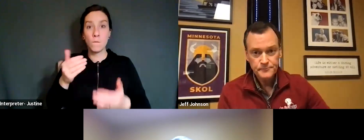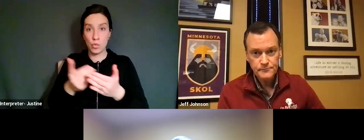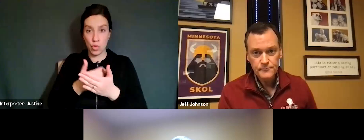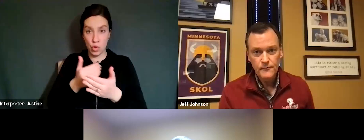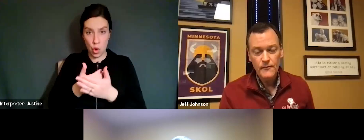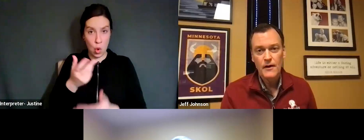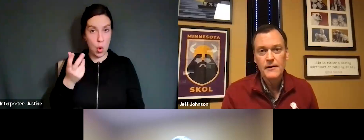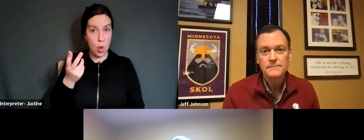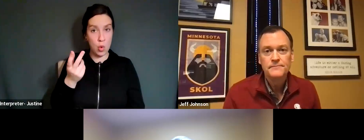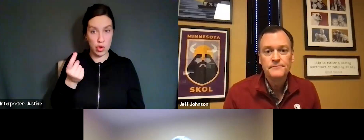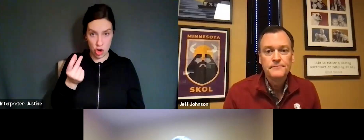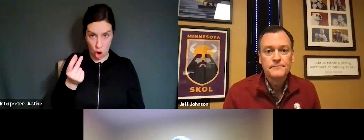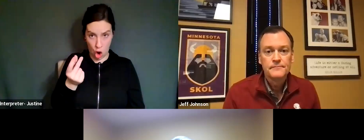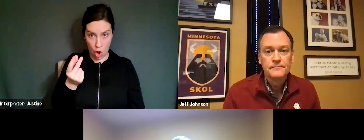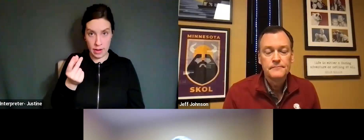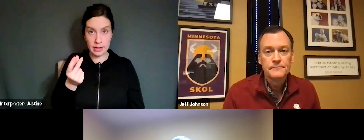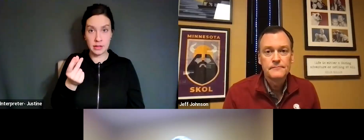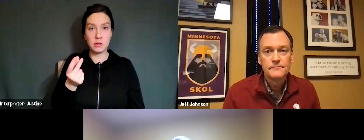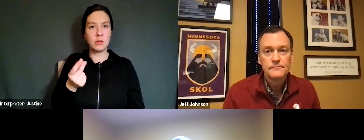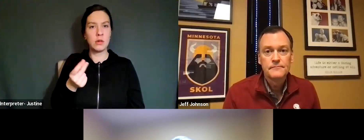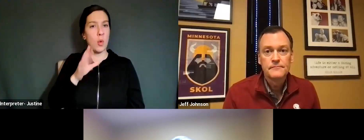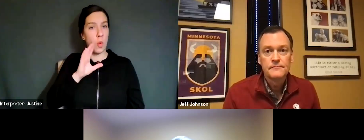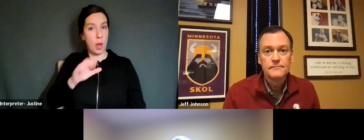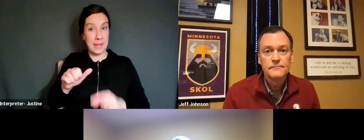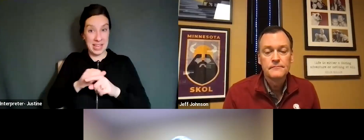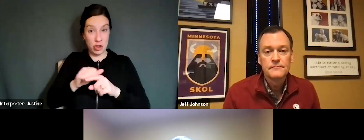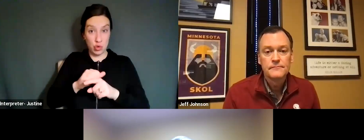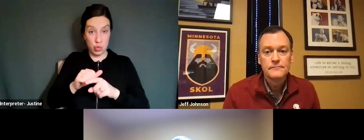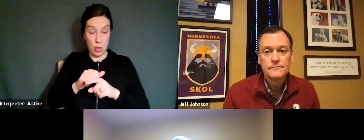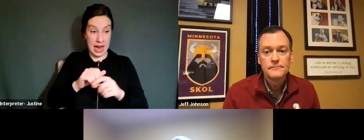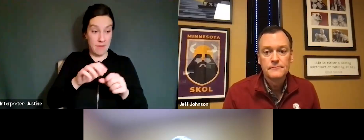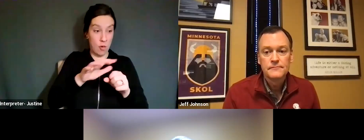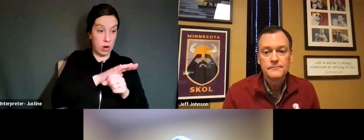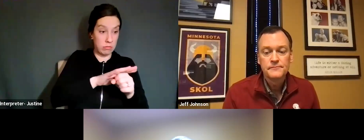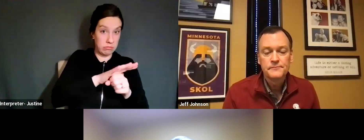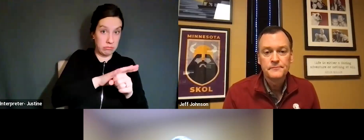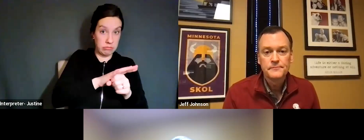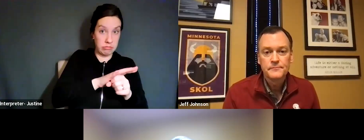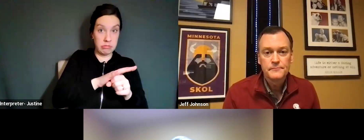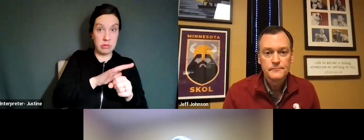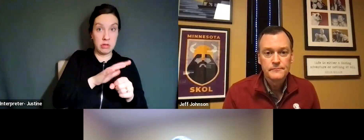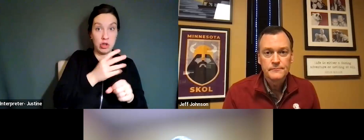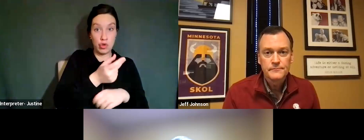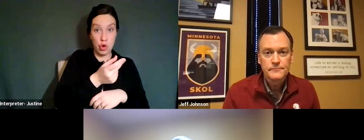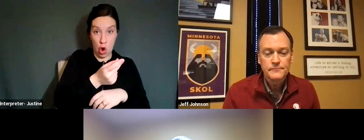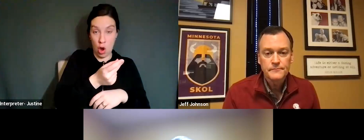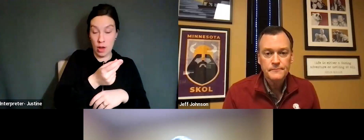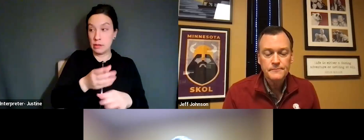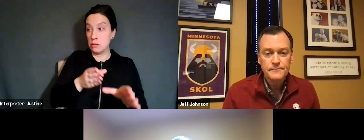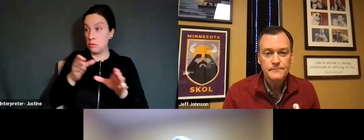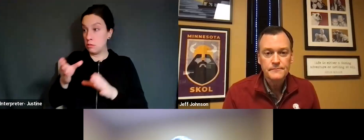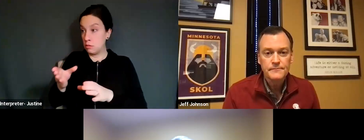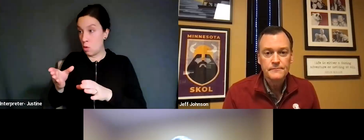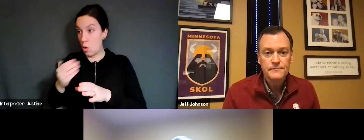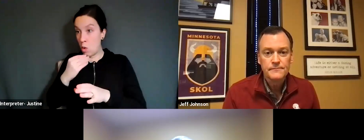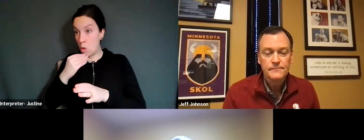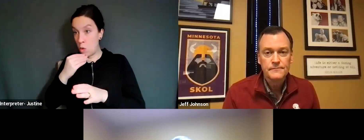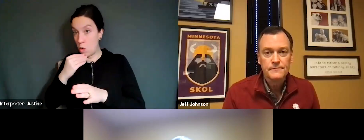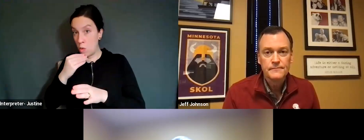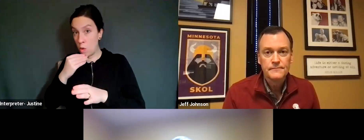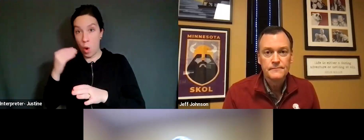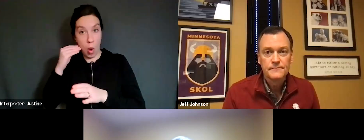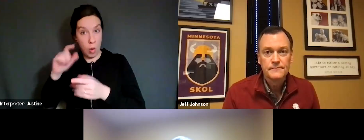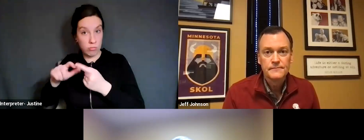and skilled home companions from puppyhood, or will they be raised to be service dogs? And then if they don't meet that